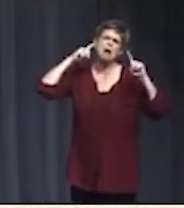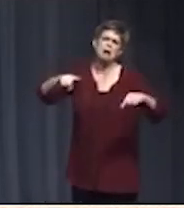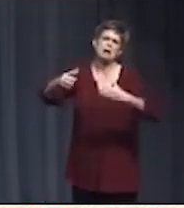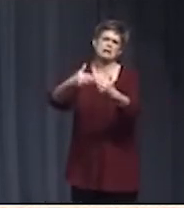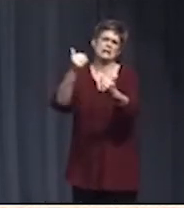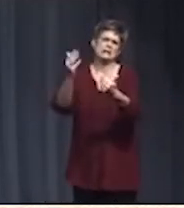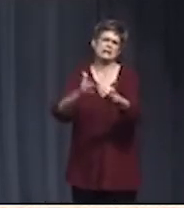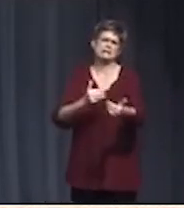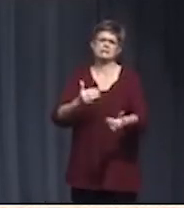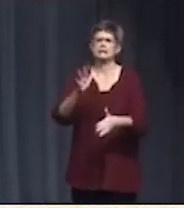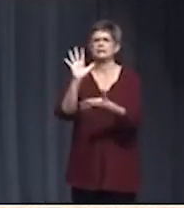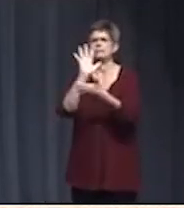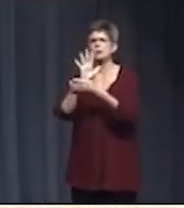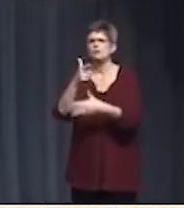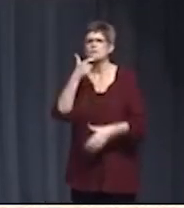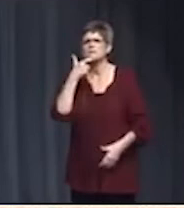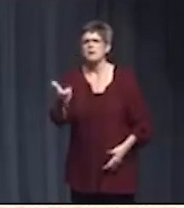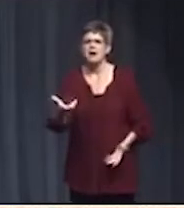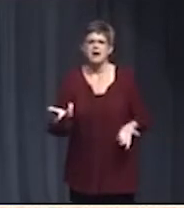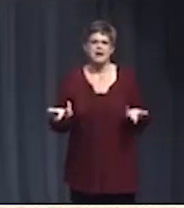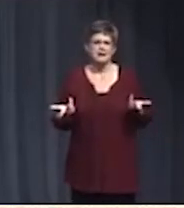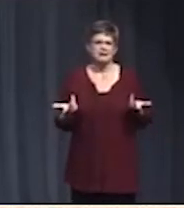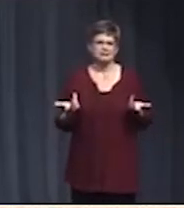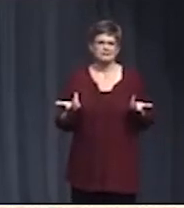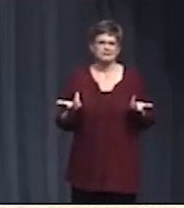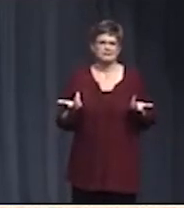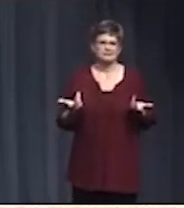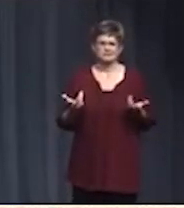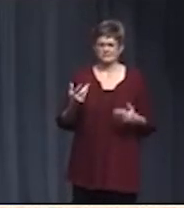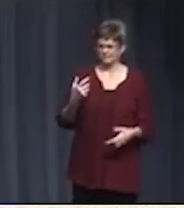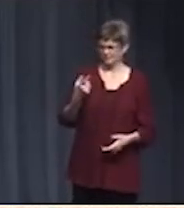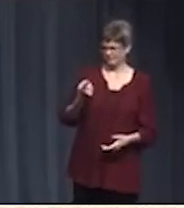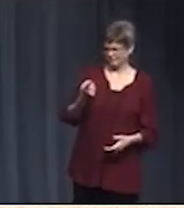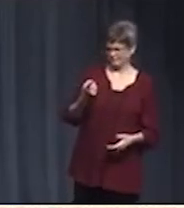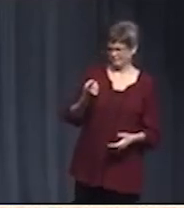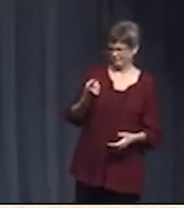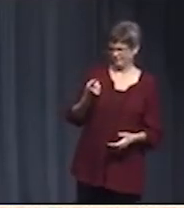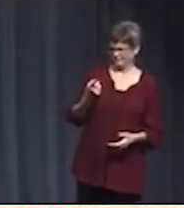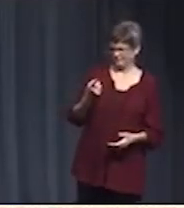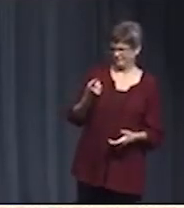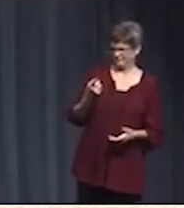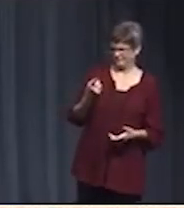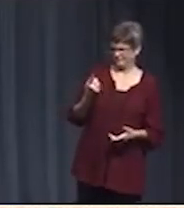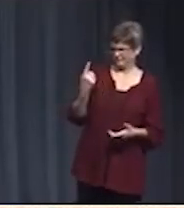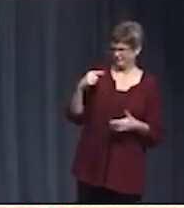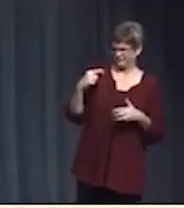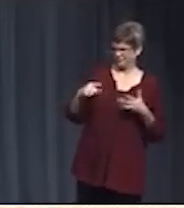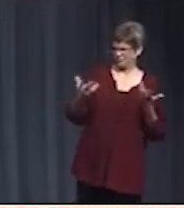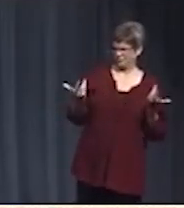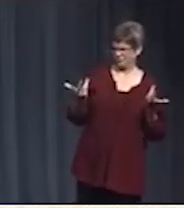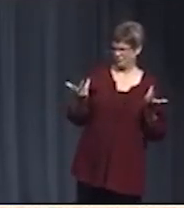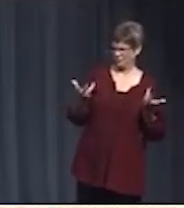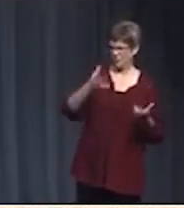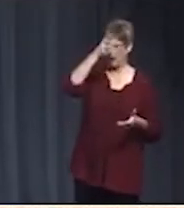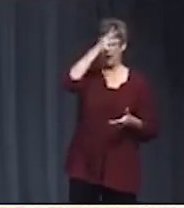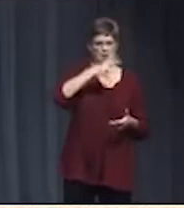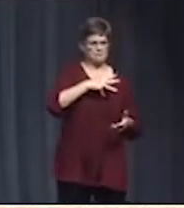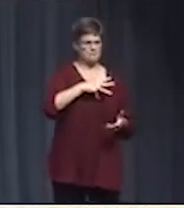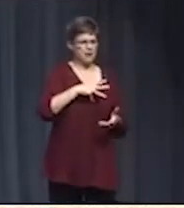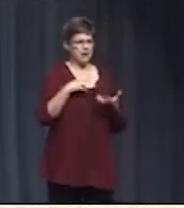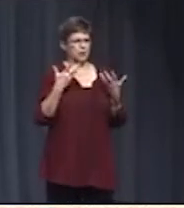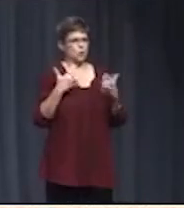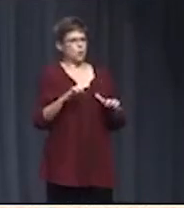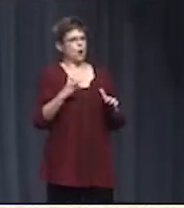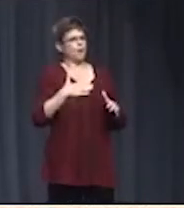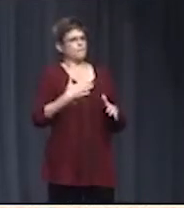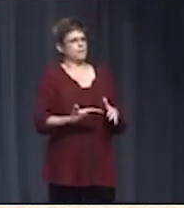chick flicks. Why do you think they're so uncomfortable for us? We don't want to admit to emotion. But we'll talk about